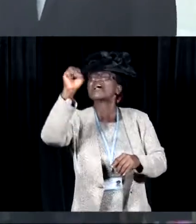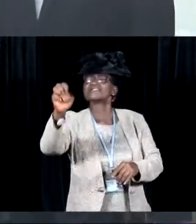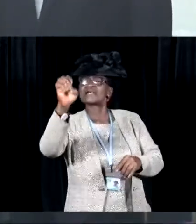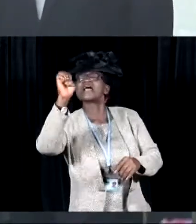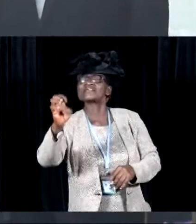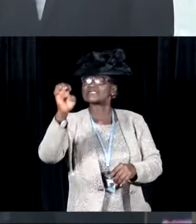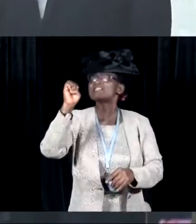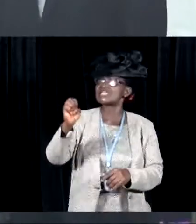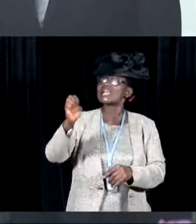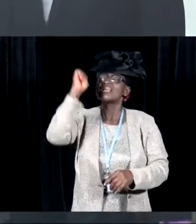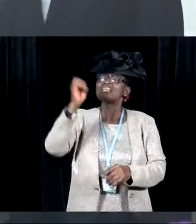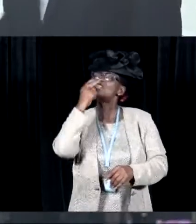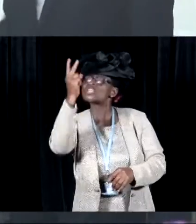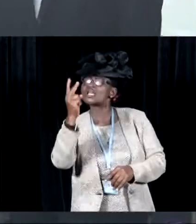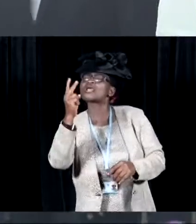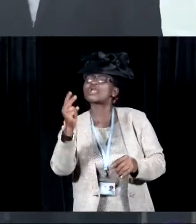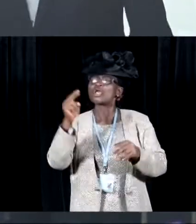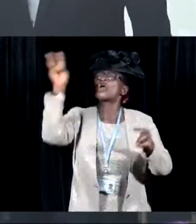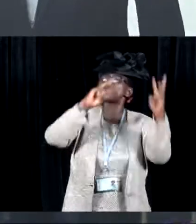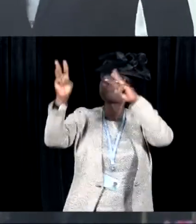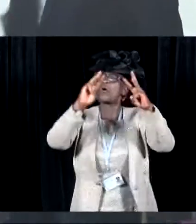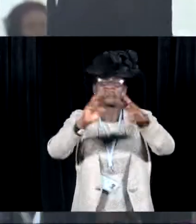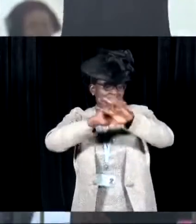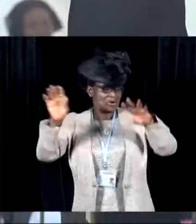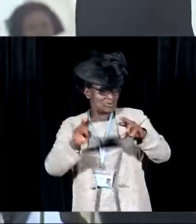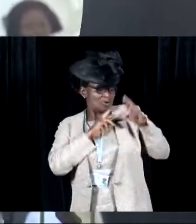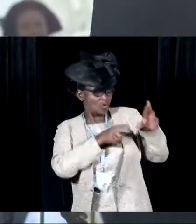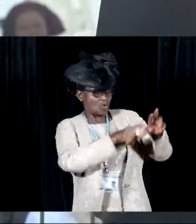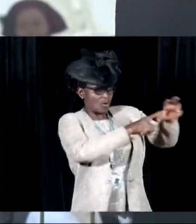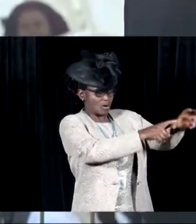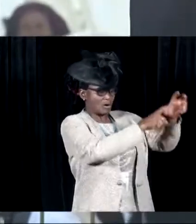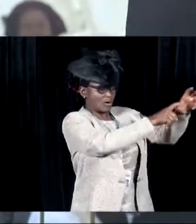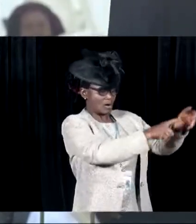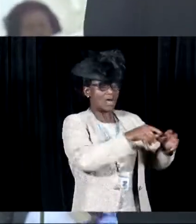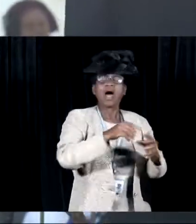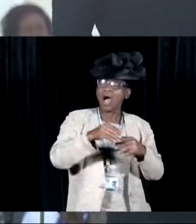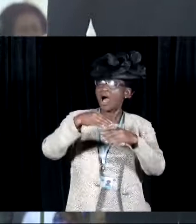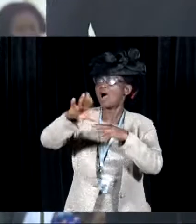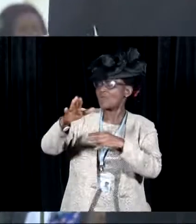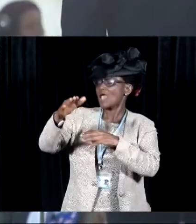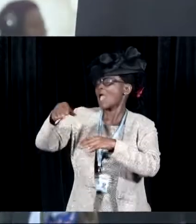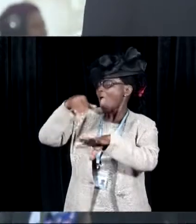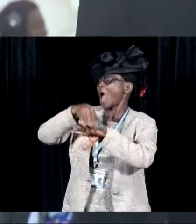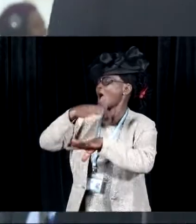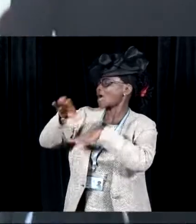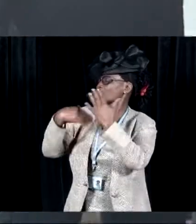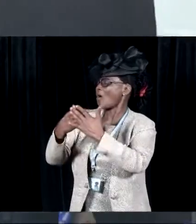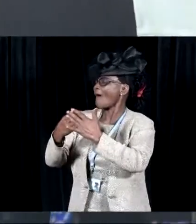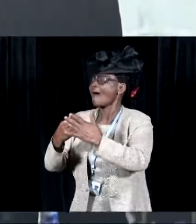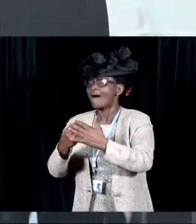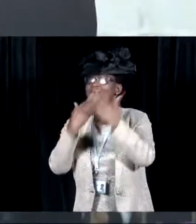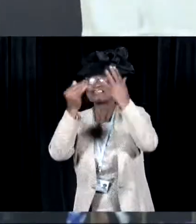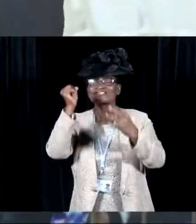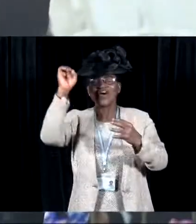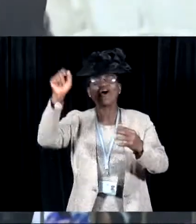Masa. Okwe Monday. Okwe Tuesday. Okwe Wednesday. Okwe